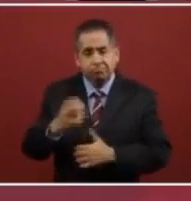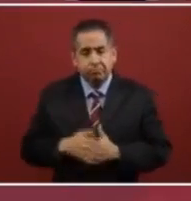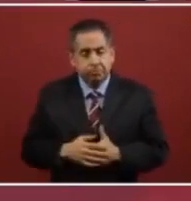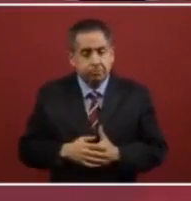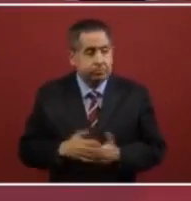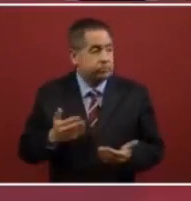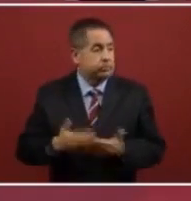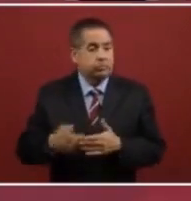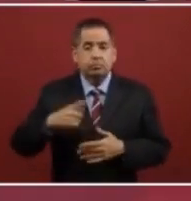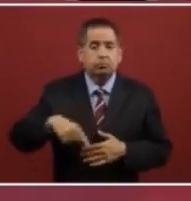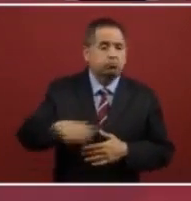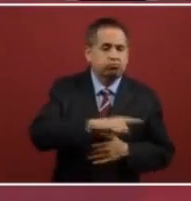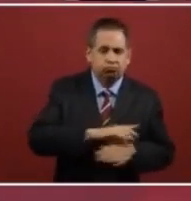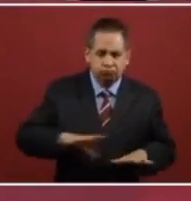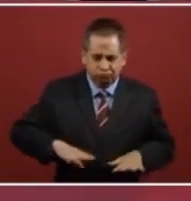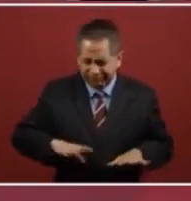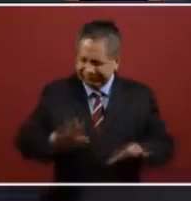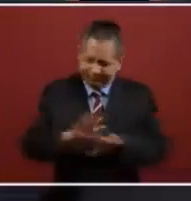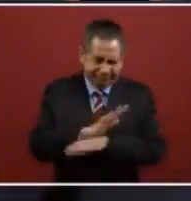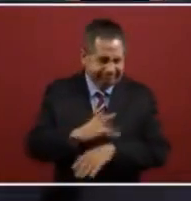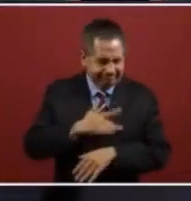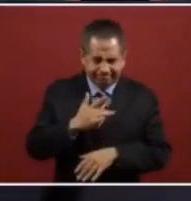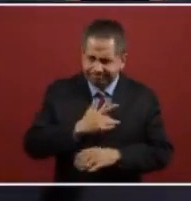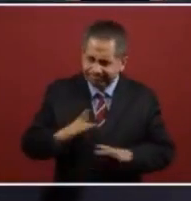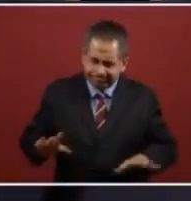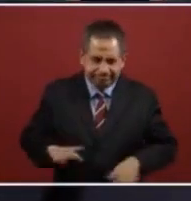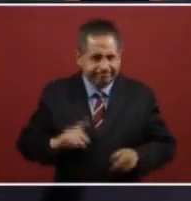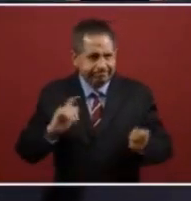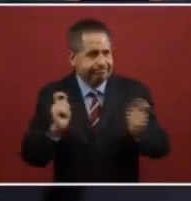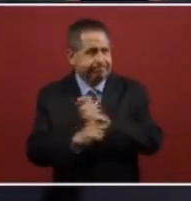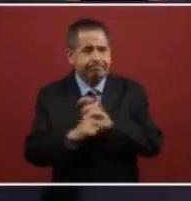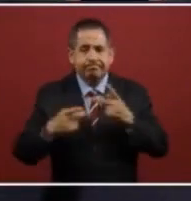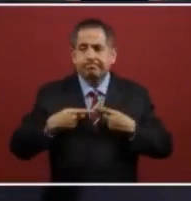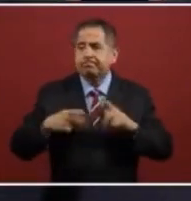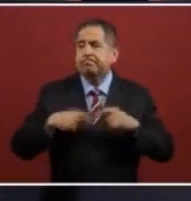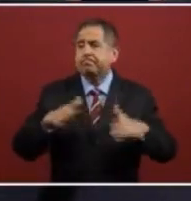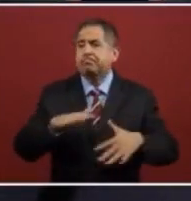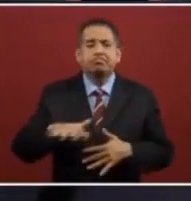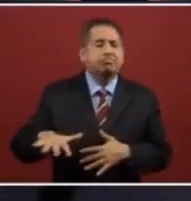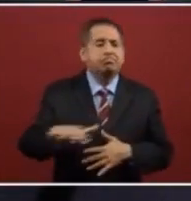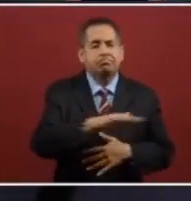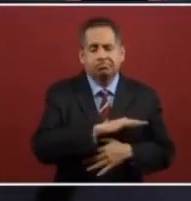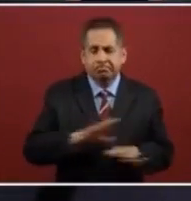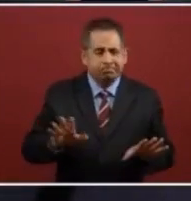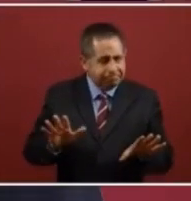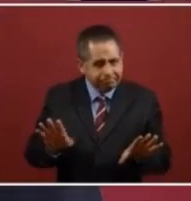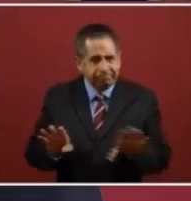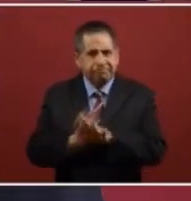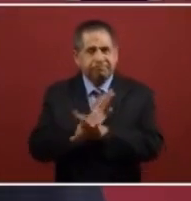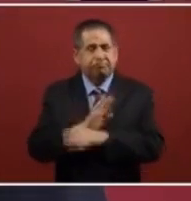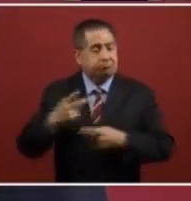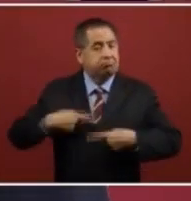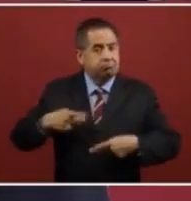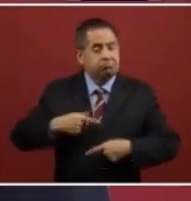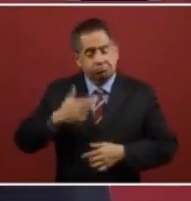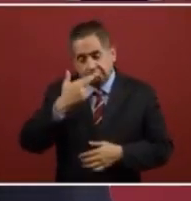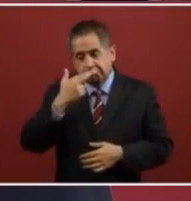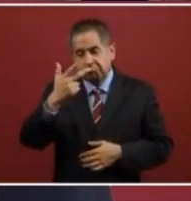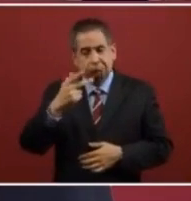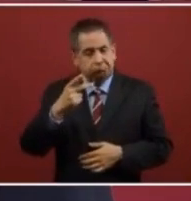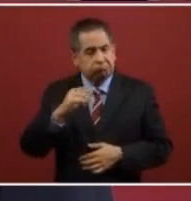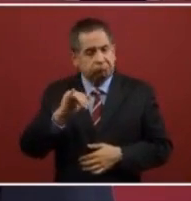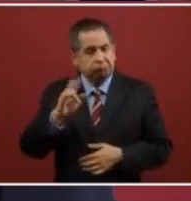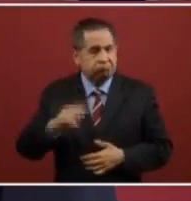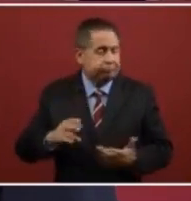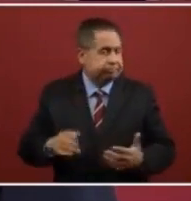actitud renovada, It's a new attitude that's Eh, renewed, una actitud nueva de a la new gente. attitude from the